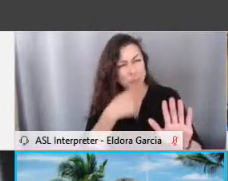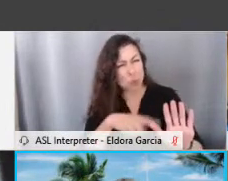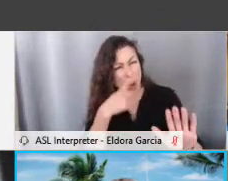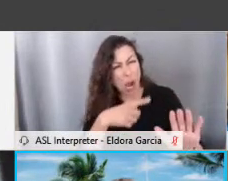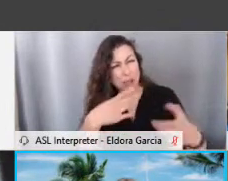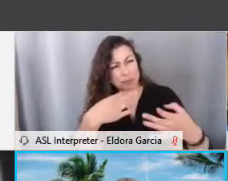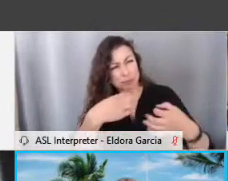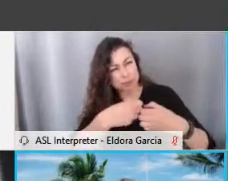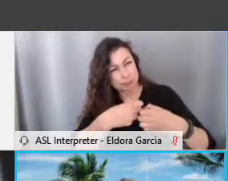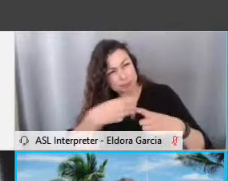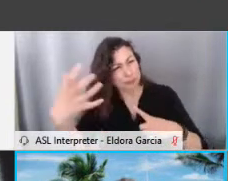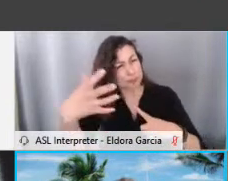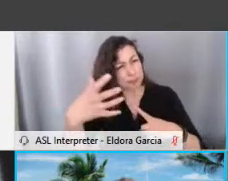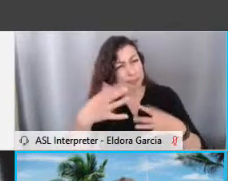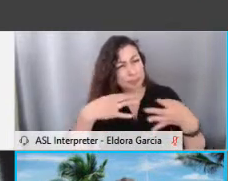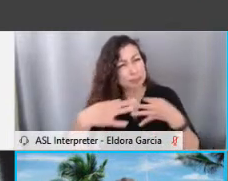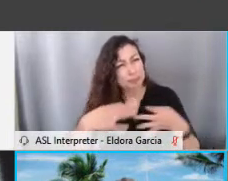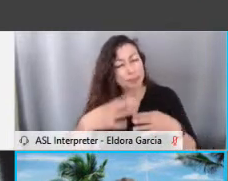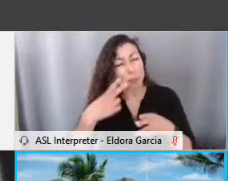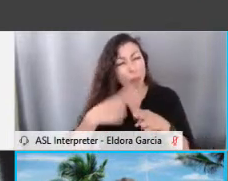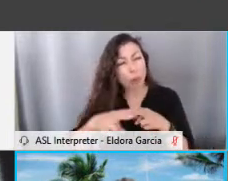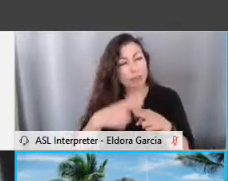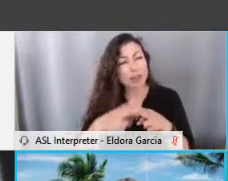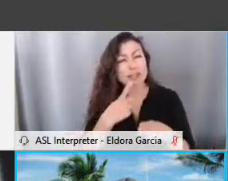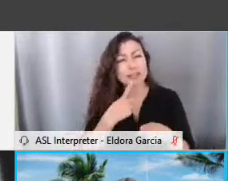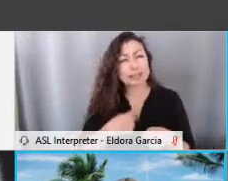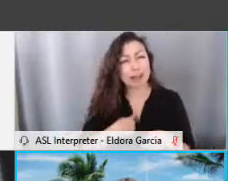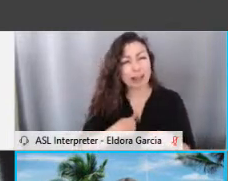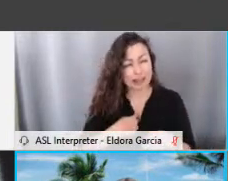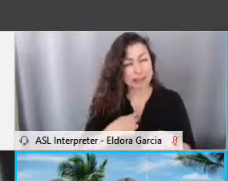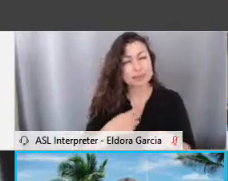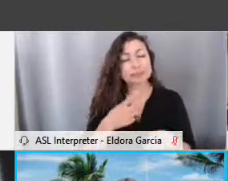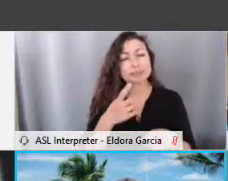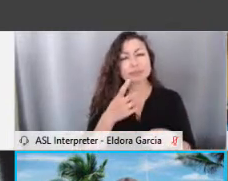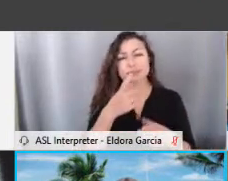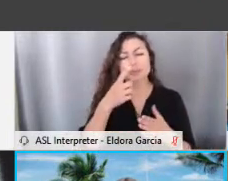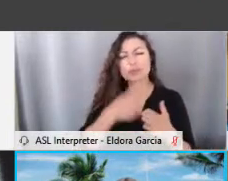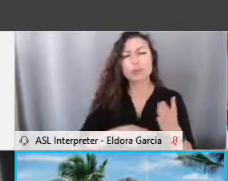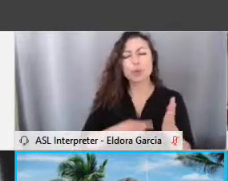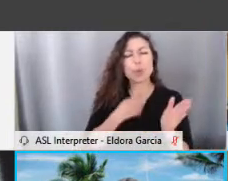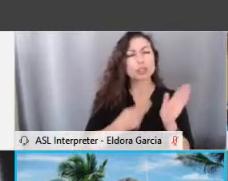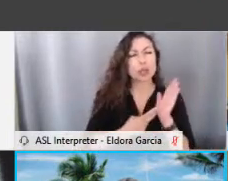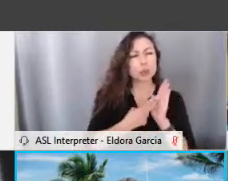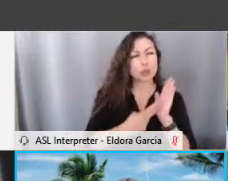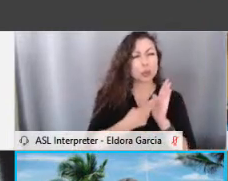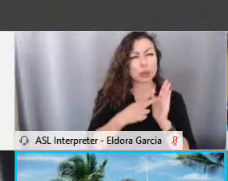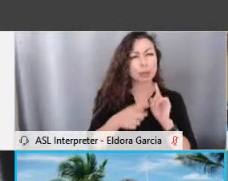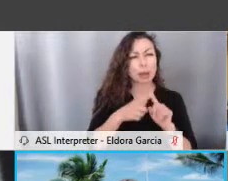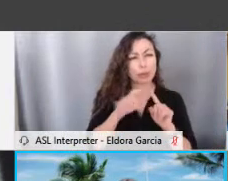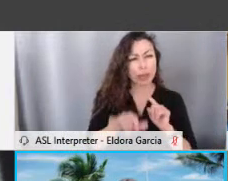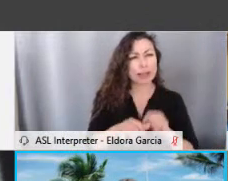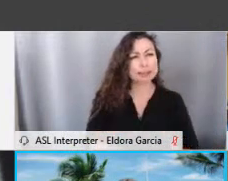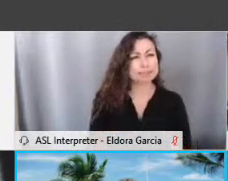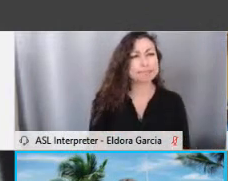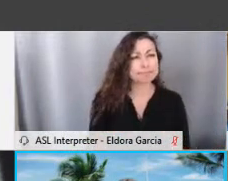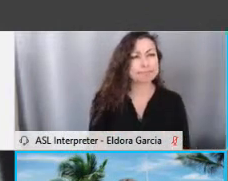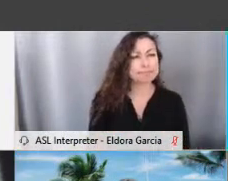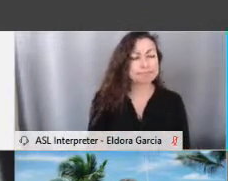in a brief time talk about what the truth is around that?